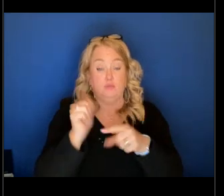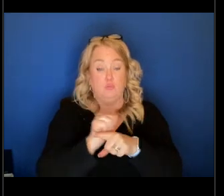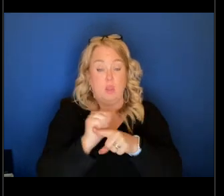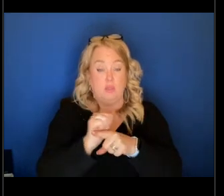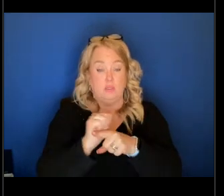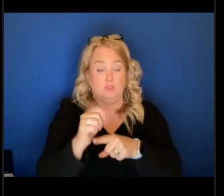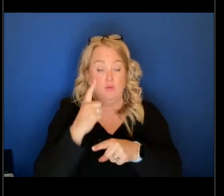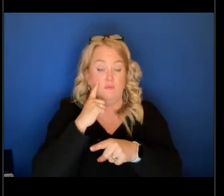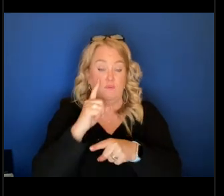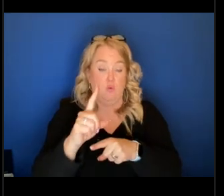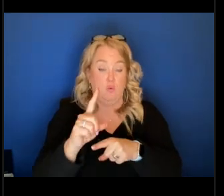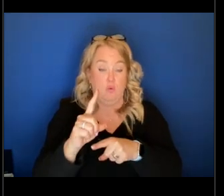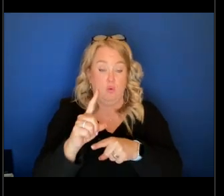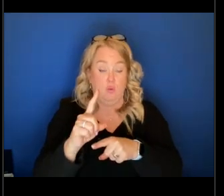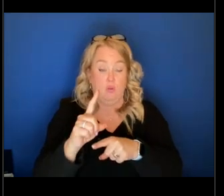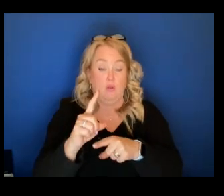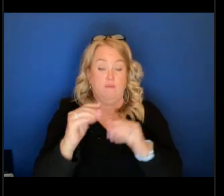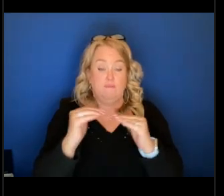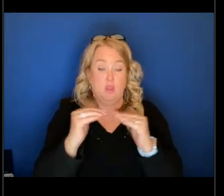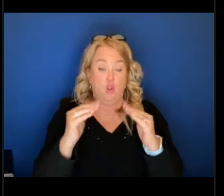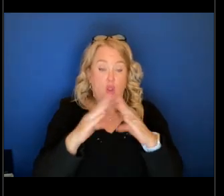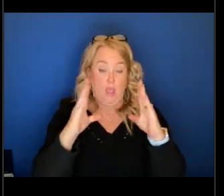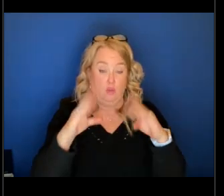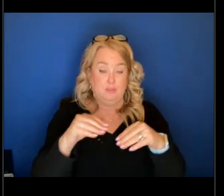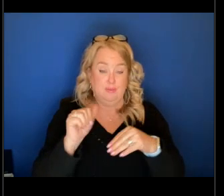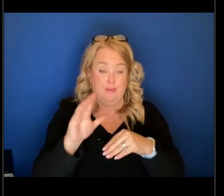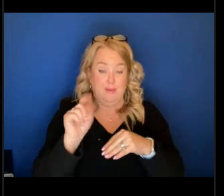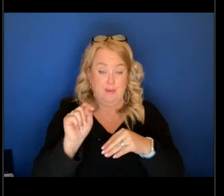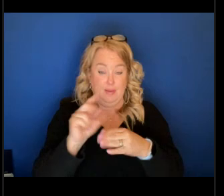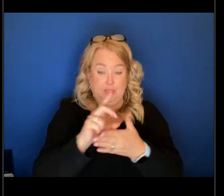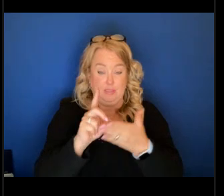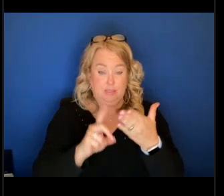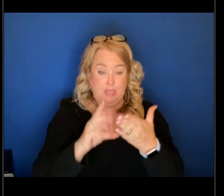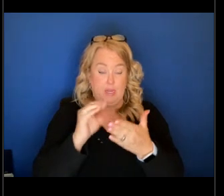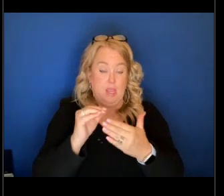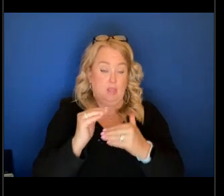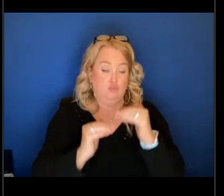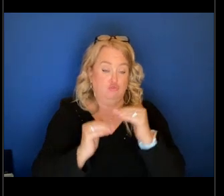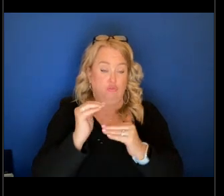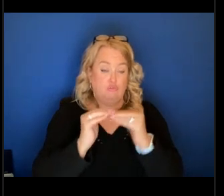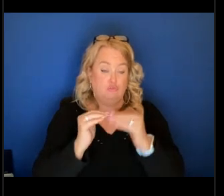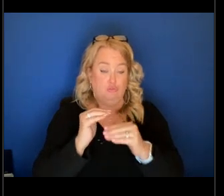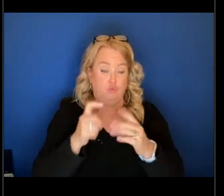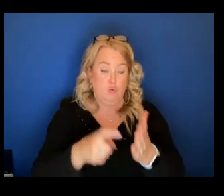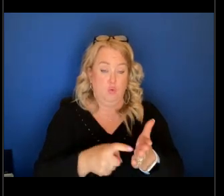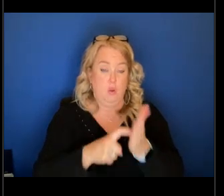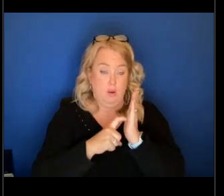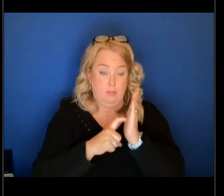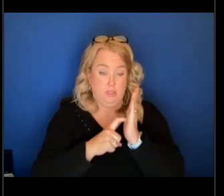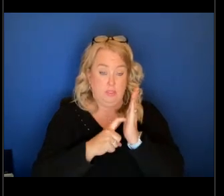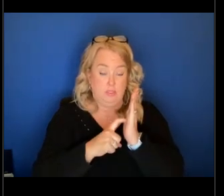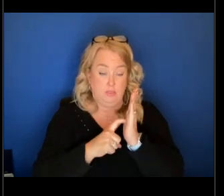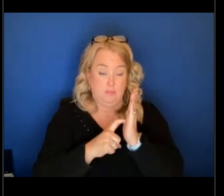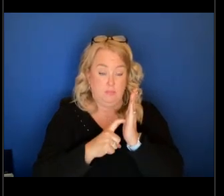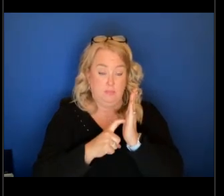meet or exceed Fair Housing Act design and construction requirements.